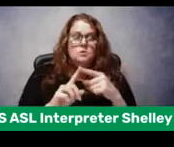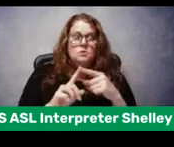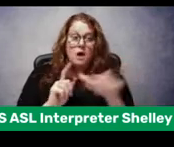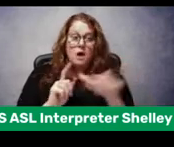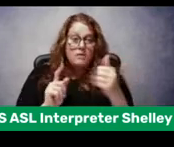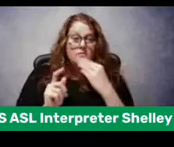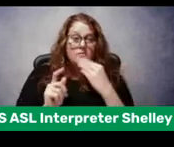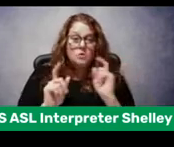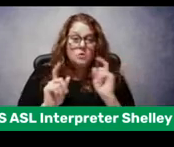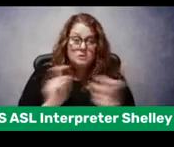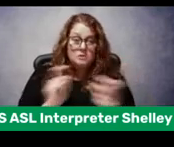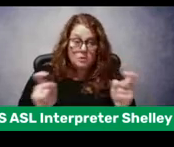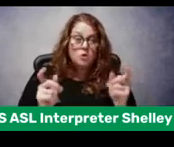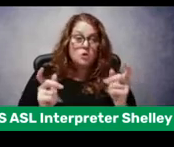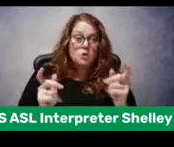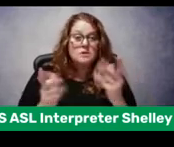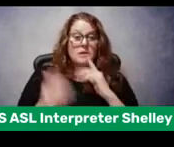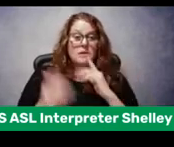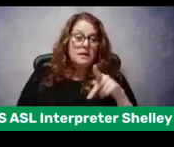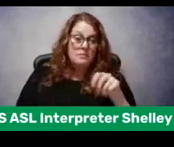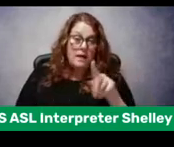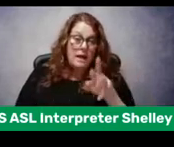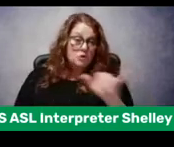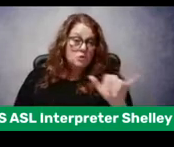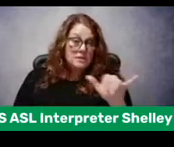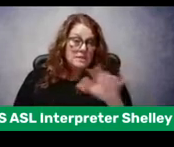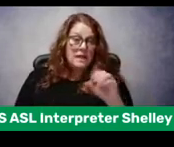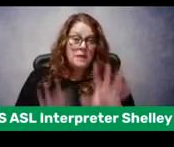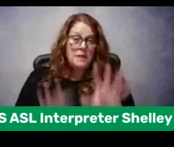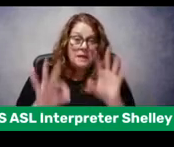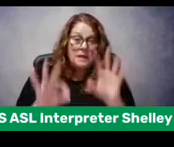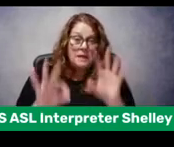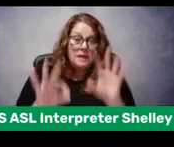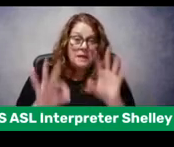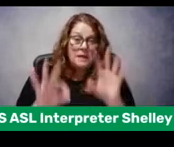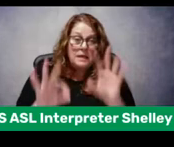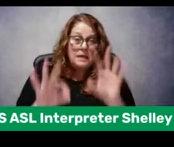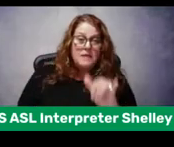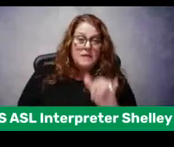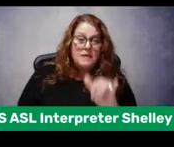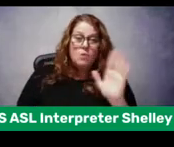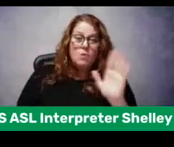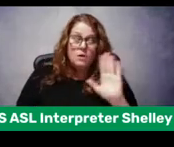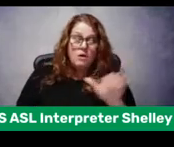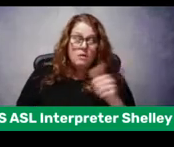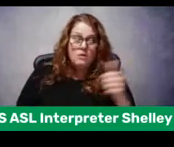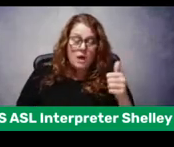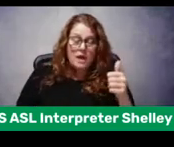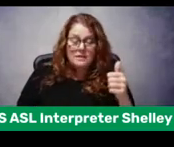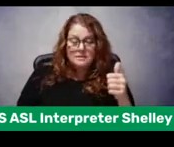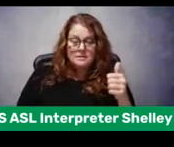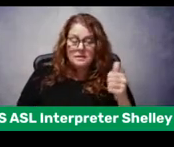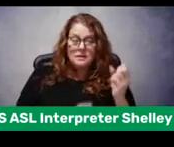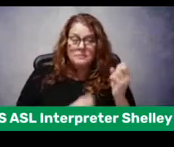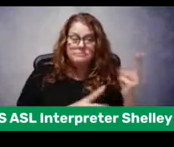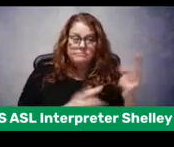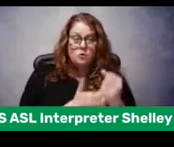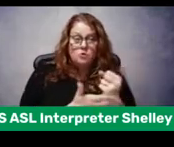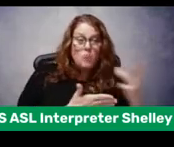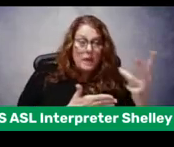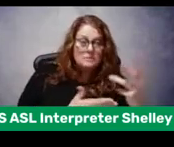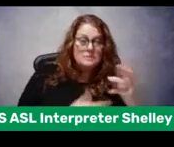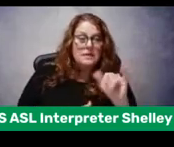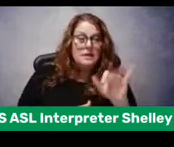food distributors, maybe pantries, and picking up food that would otherwise go to waste. So whether